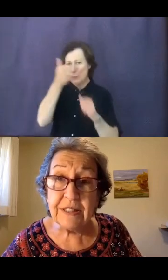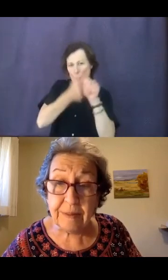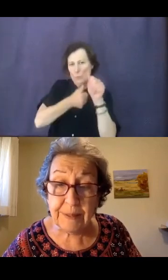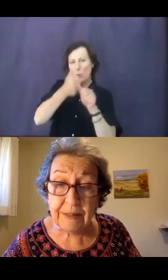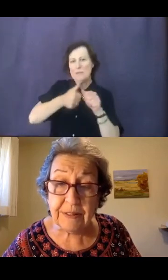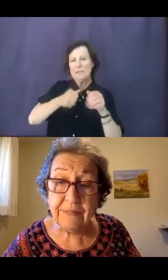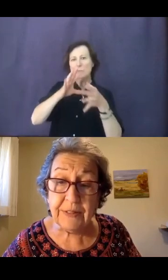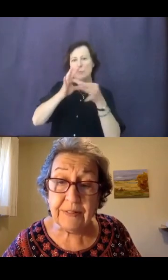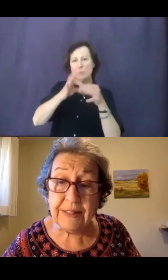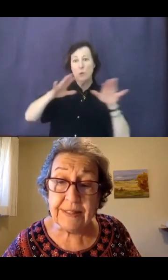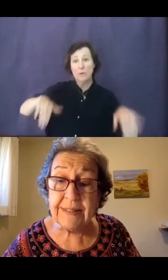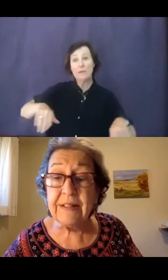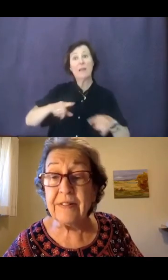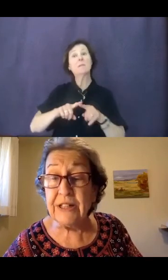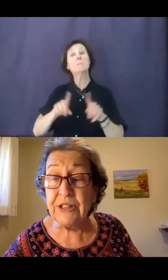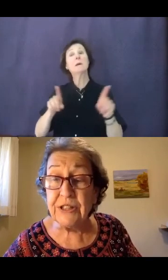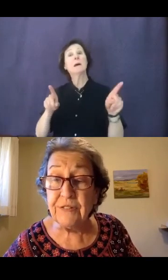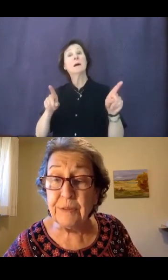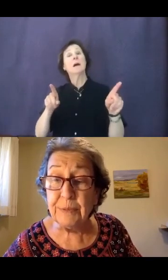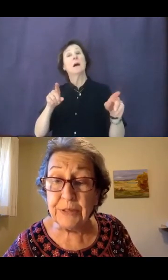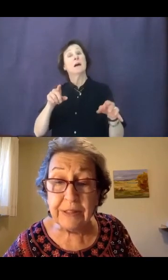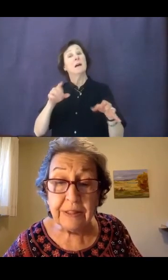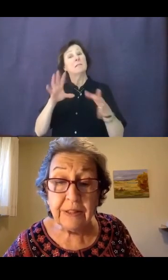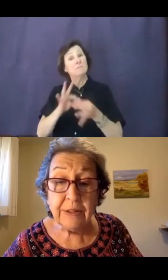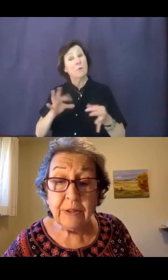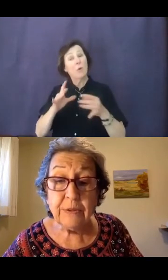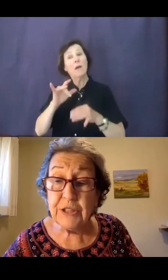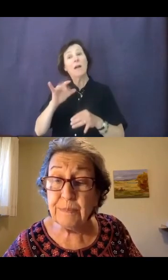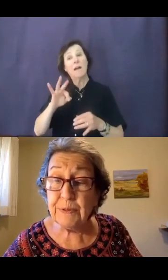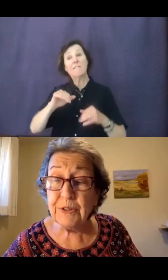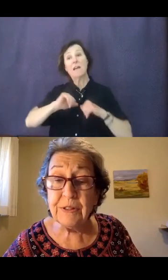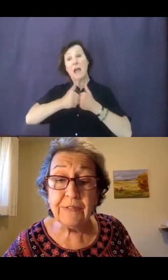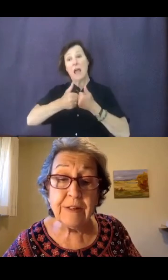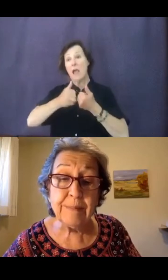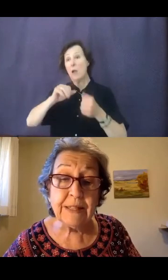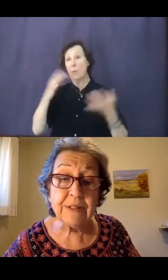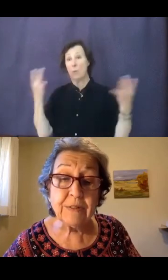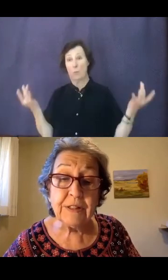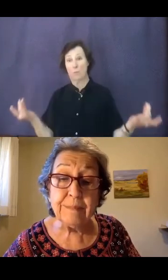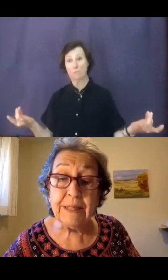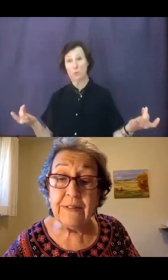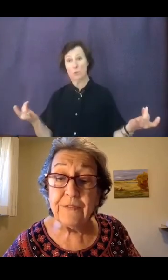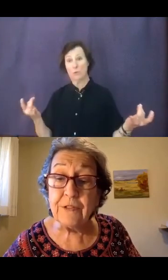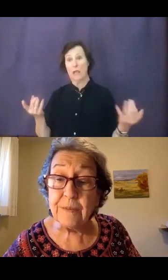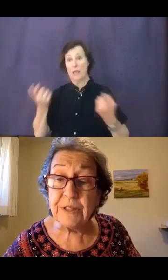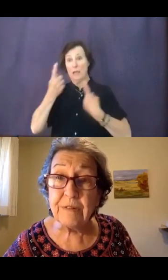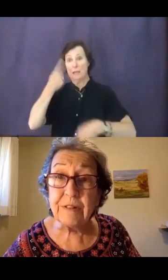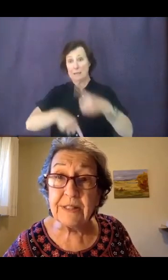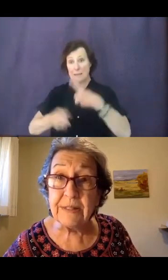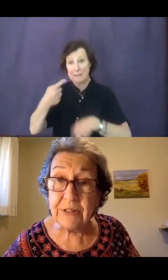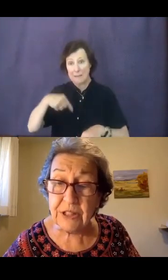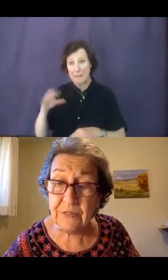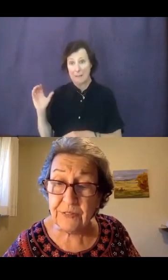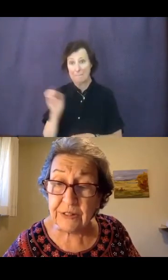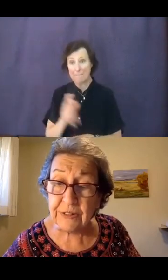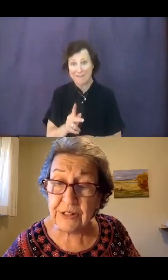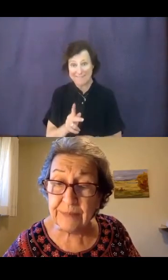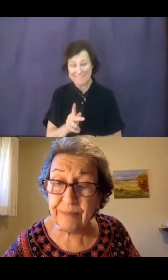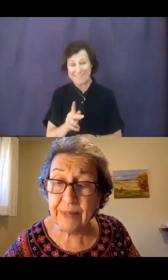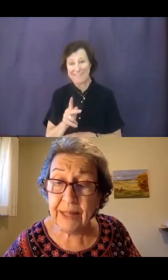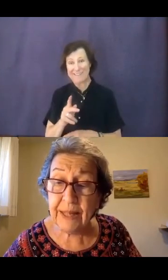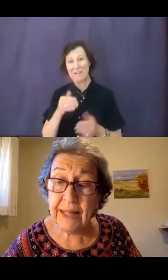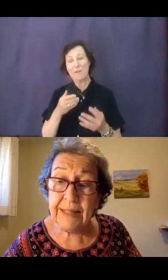legends about the various incarnations of the Buddha, who is supposed to have come back to Earth in many forms across thousands of